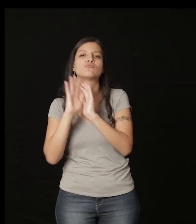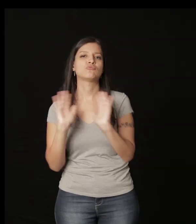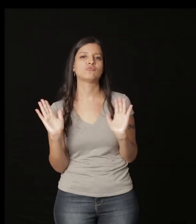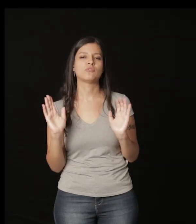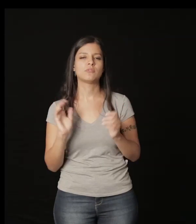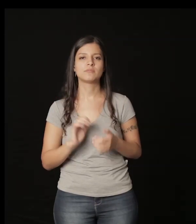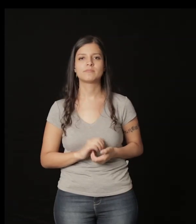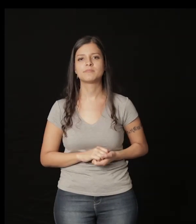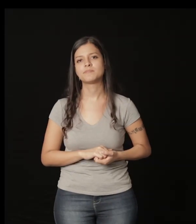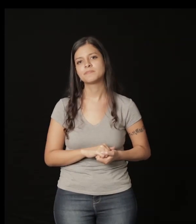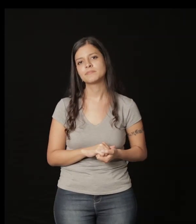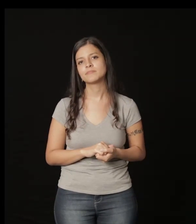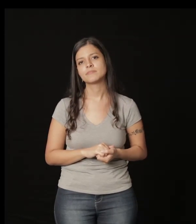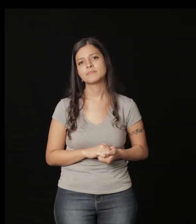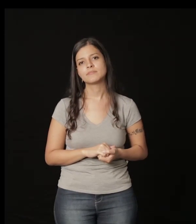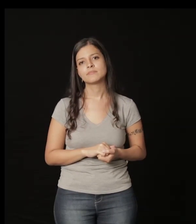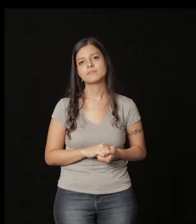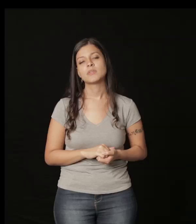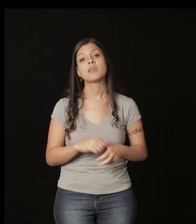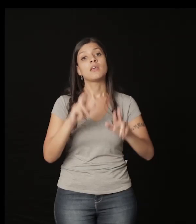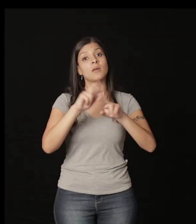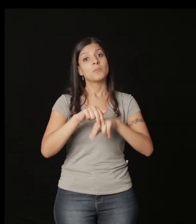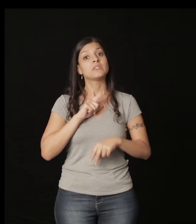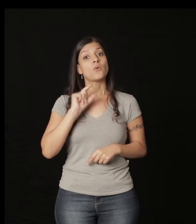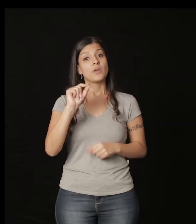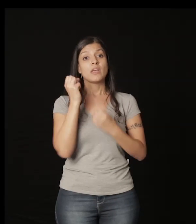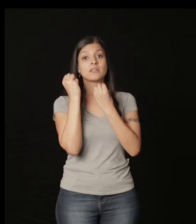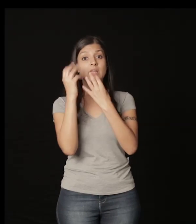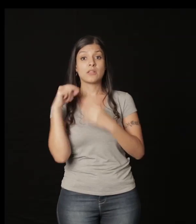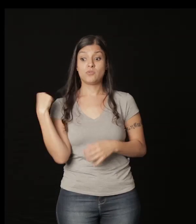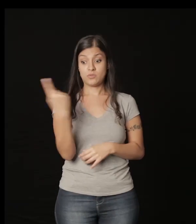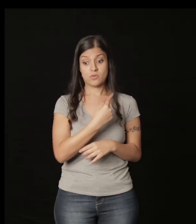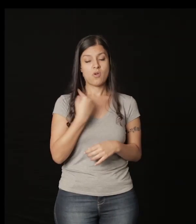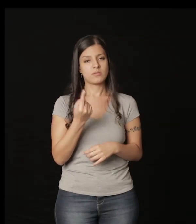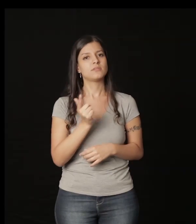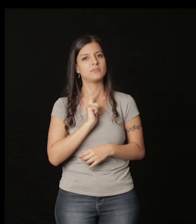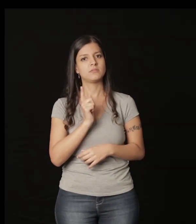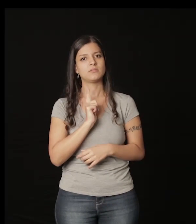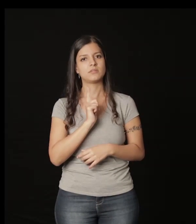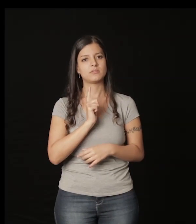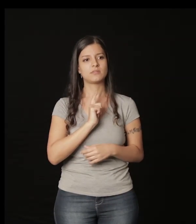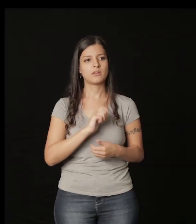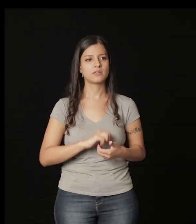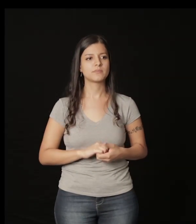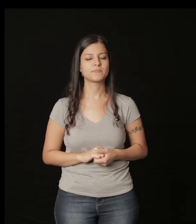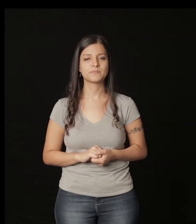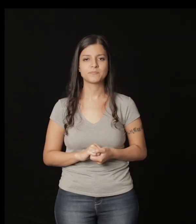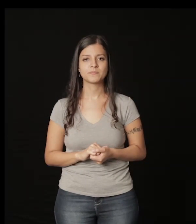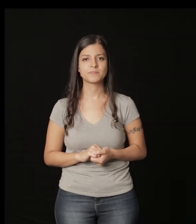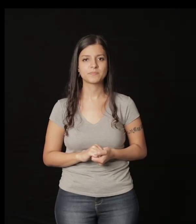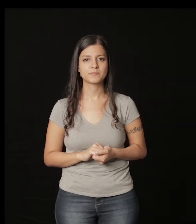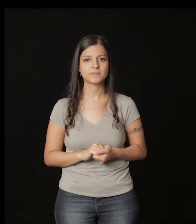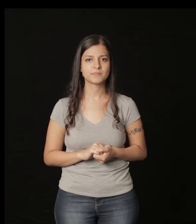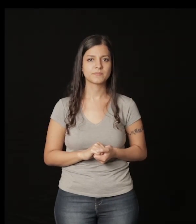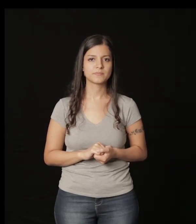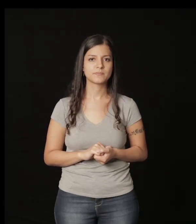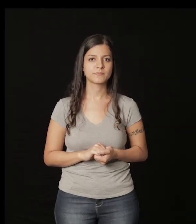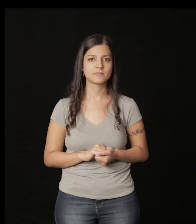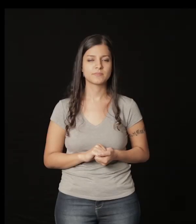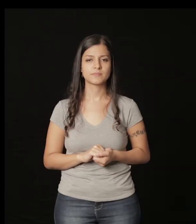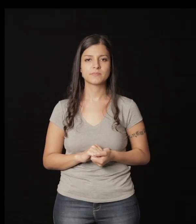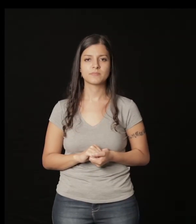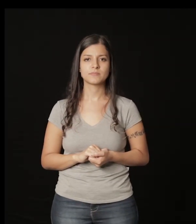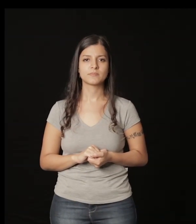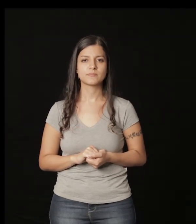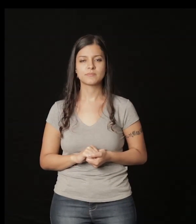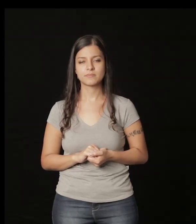data. And what this points to is the idea of the data shadow,